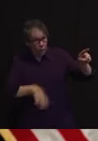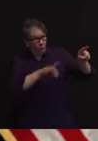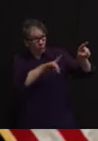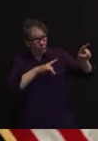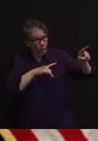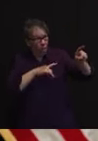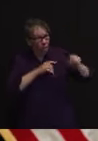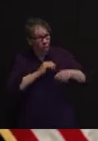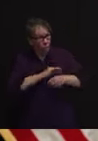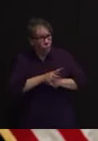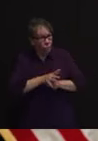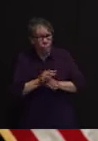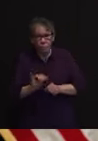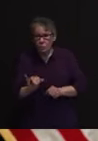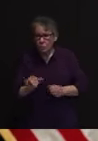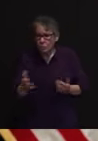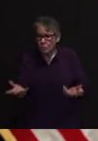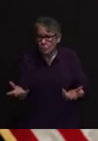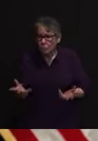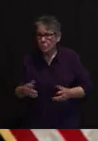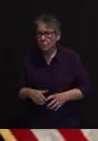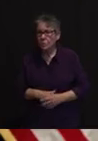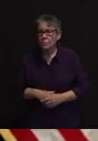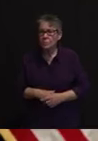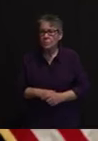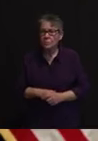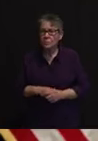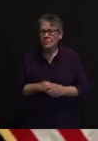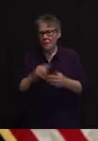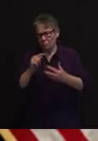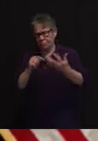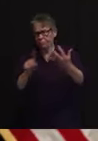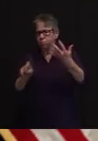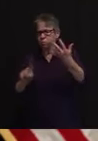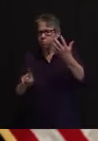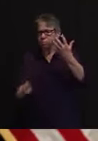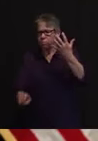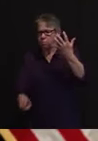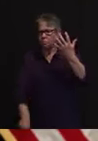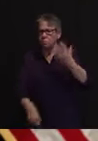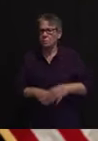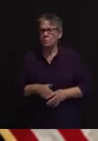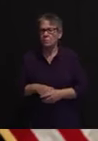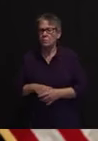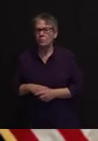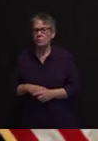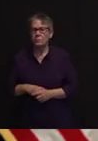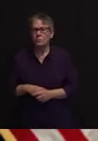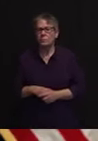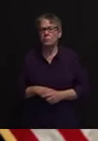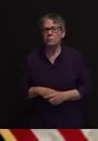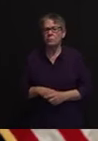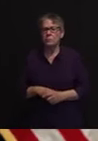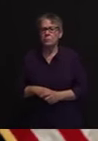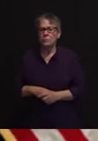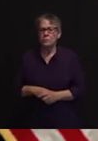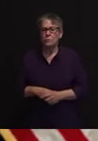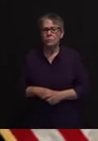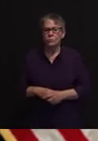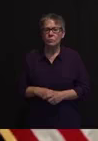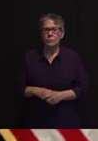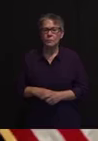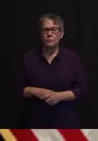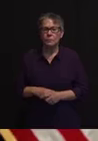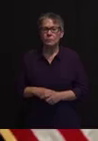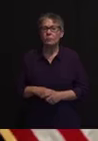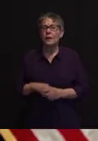it's a 3-month holiday, 90 days. The deal should not be on day 91. You have a mountain to repay from the previous 3